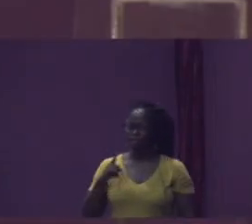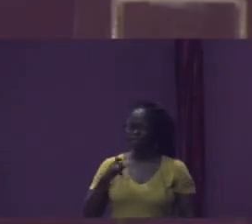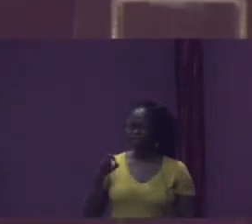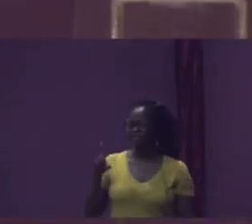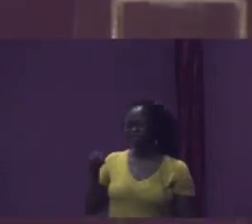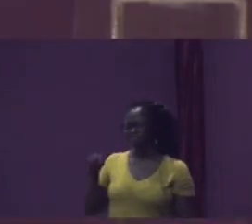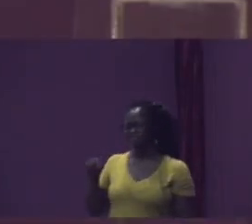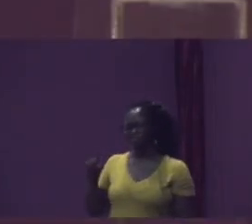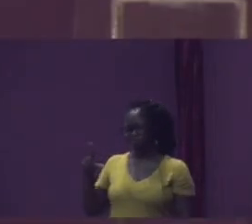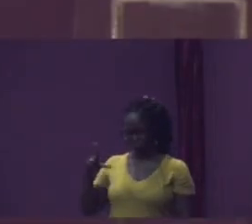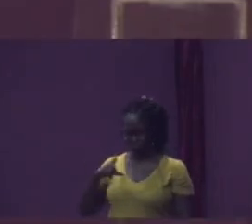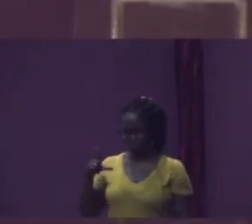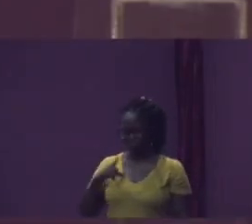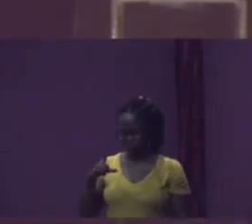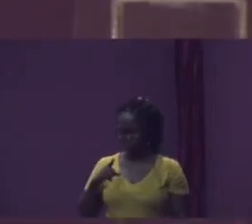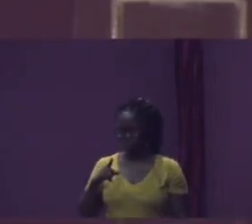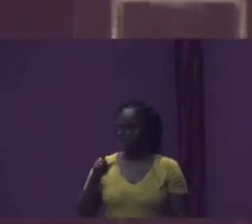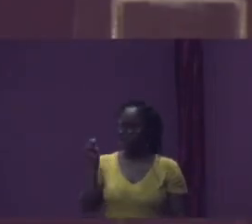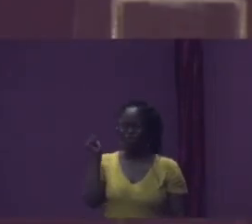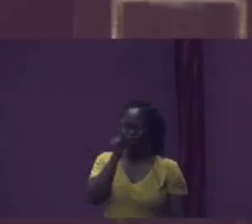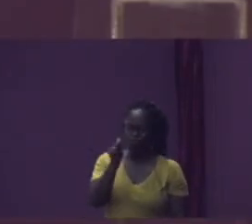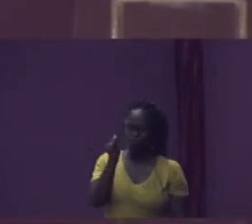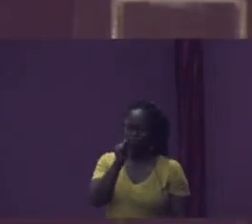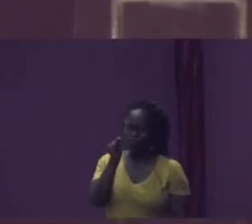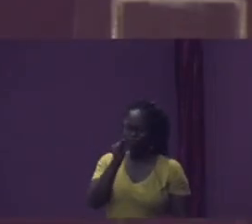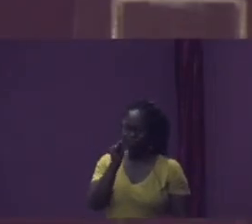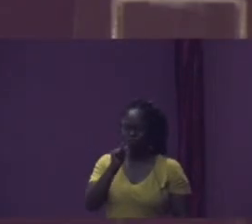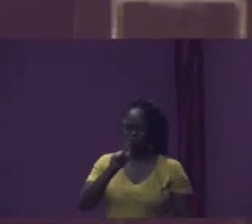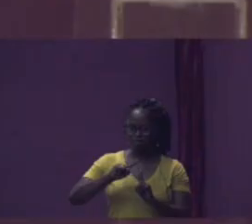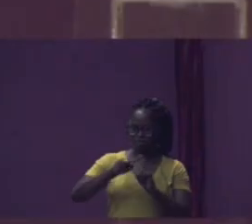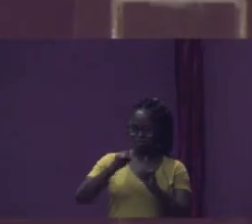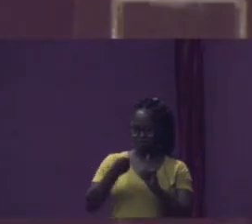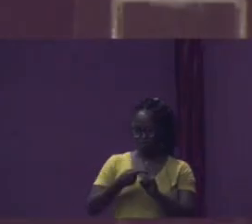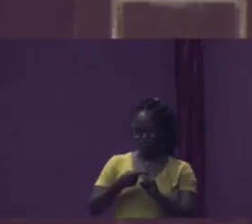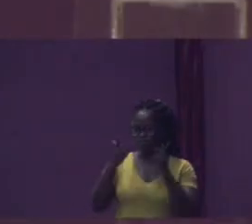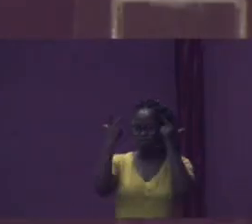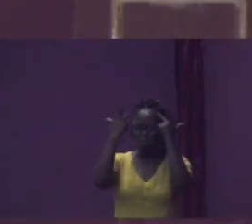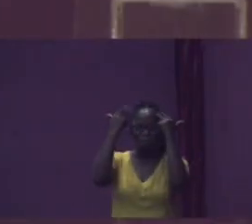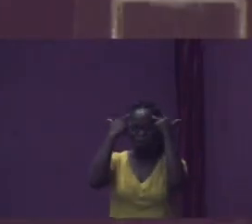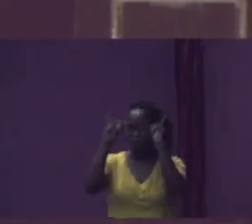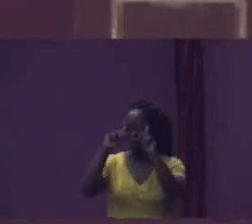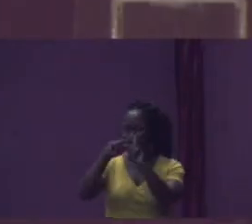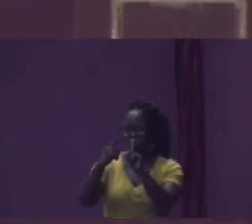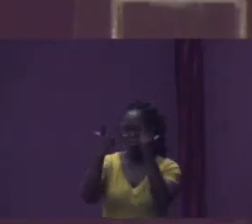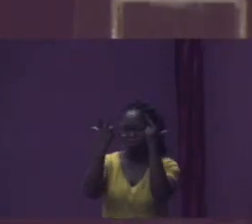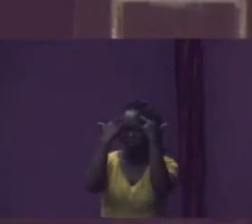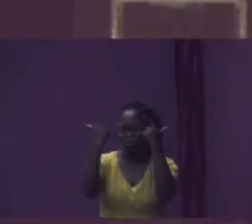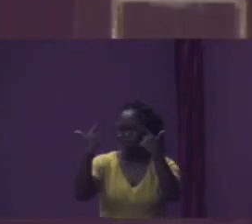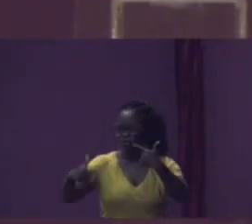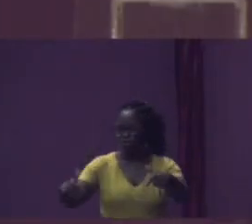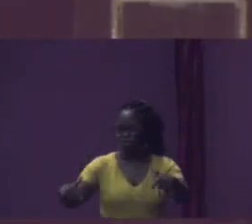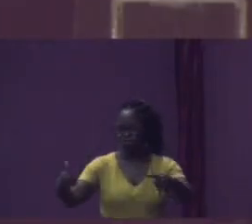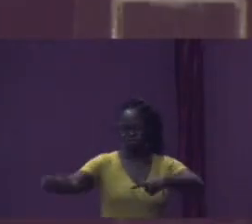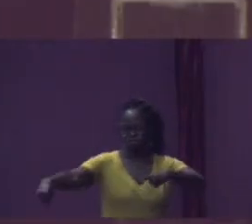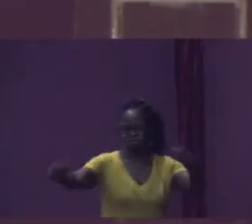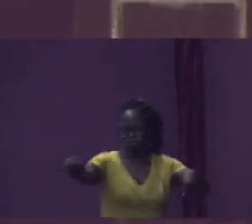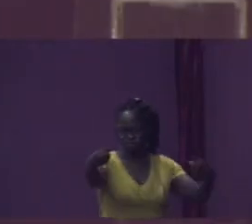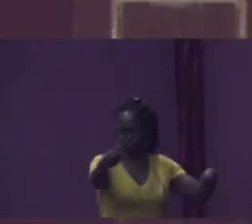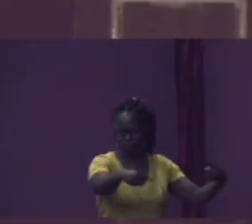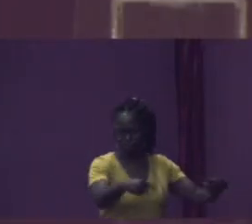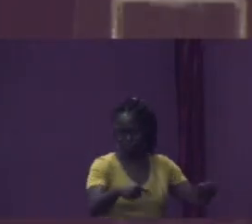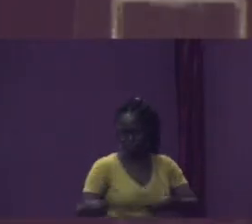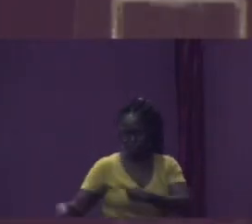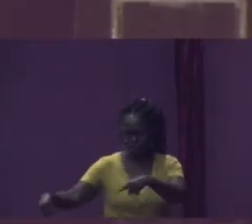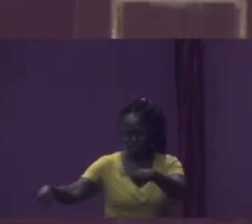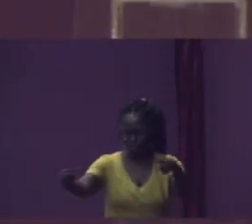of normal pregnancy and birth. Again, I'm not arguing with medicalization, like the title of this seminar, right? In some cases, we